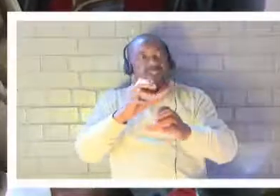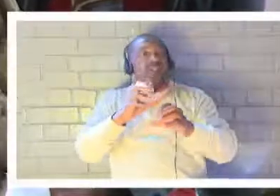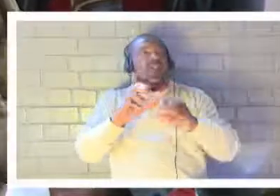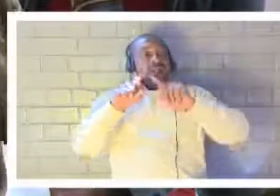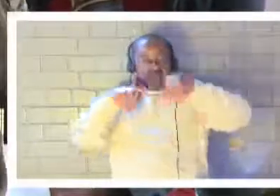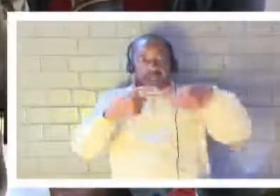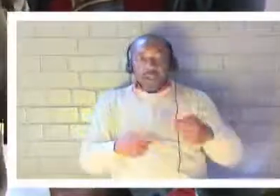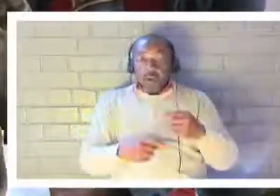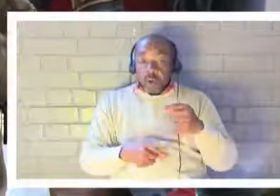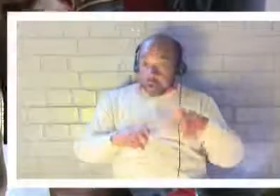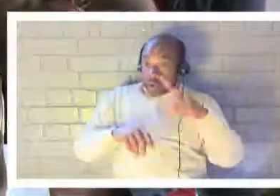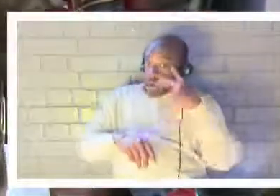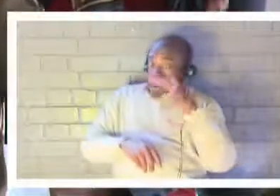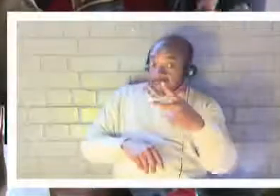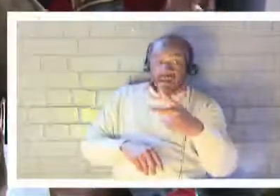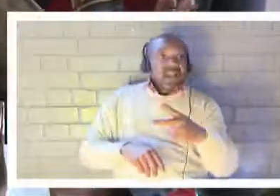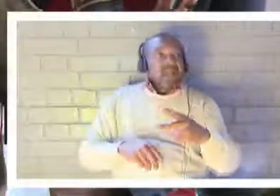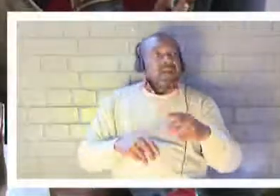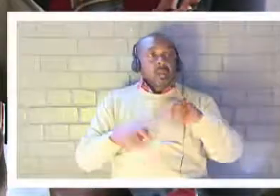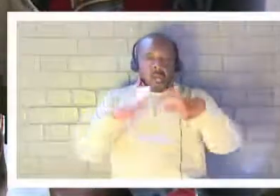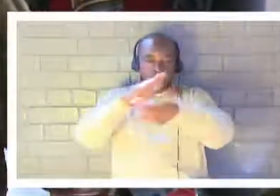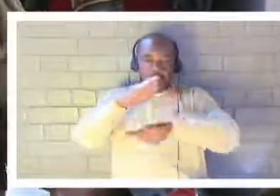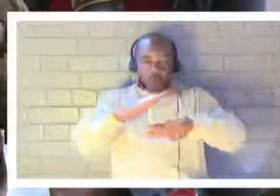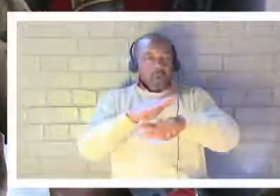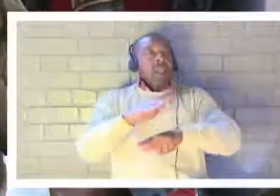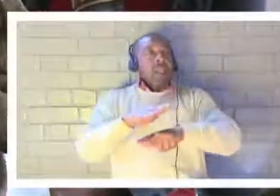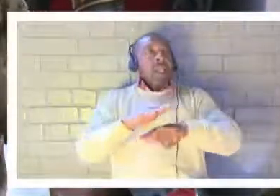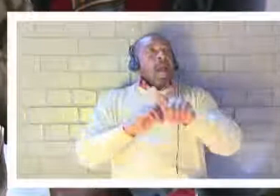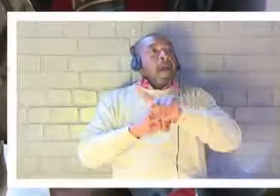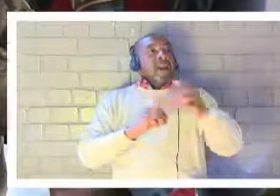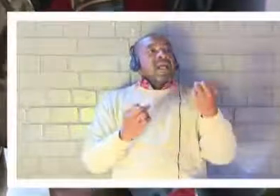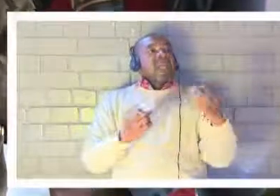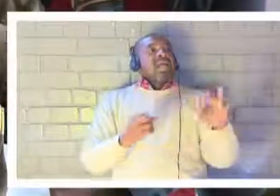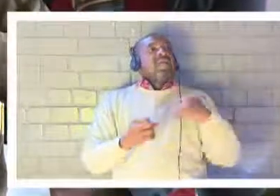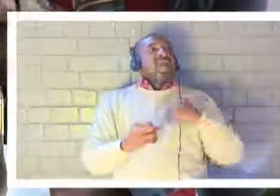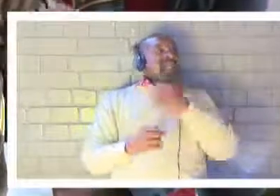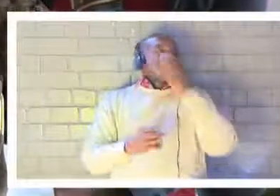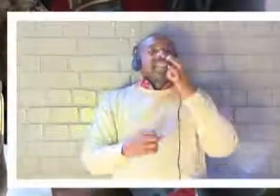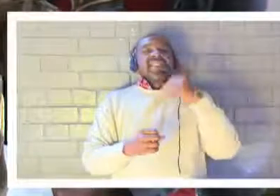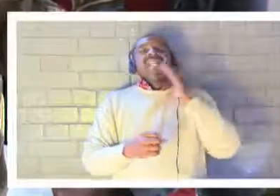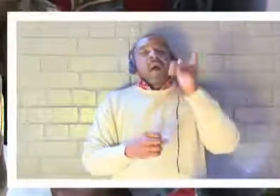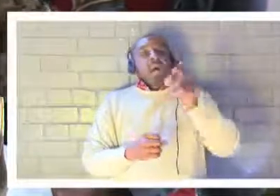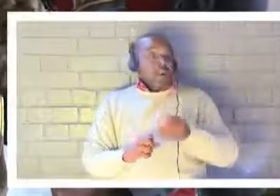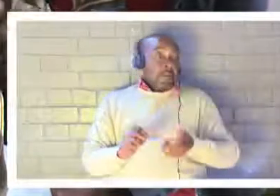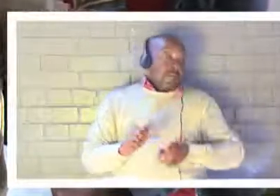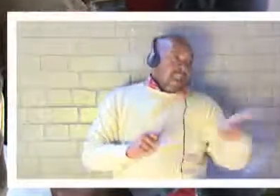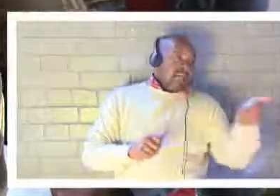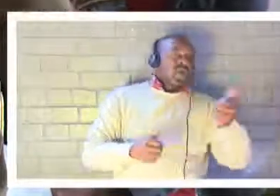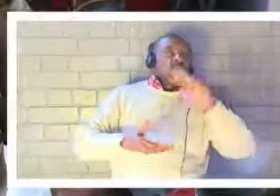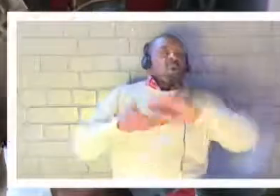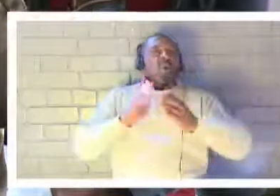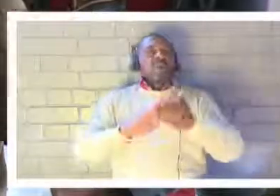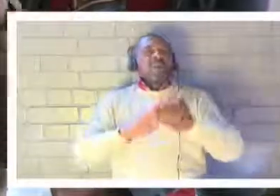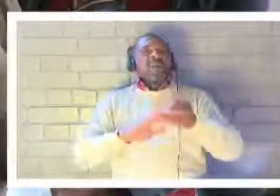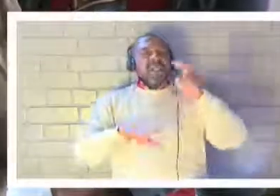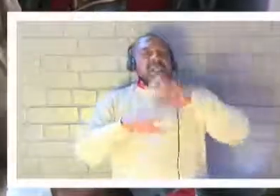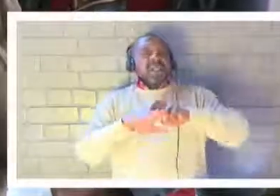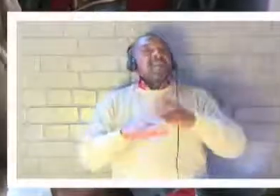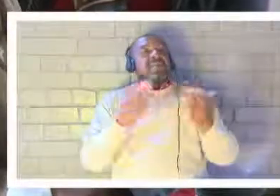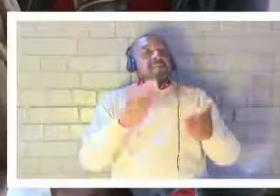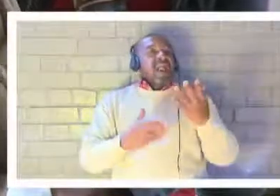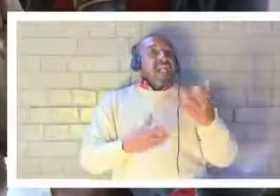local development, but we are focusing on the provincial side. But if now we're going to say we're going back to the communities and we're going to have